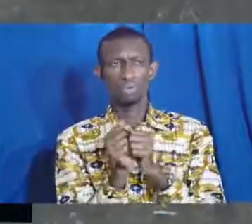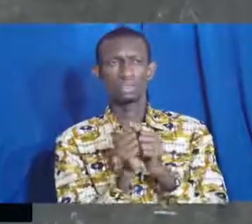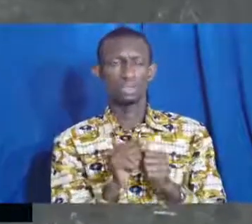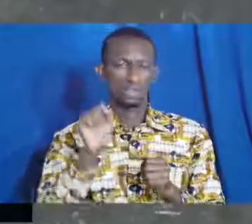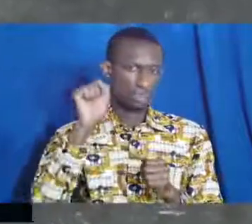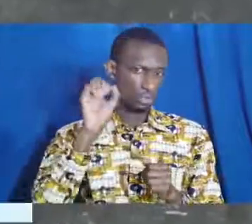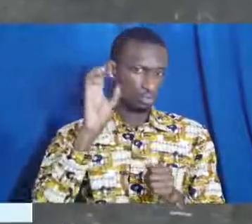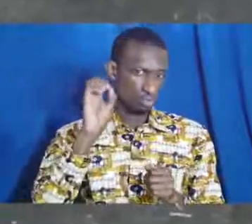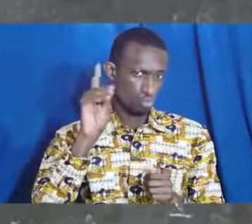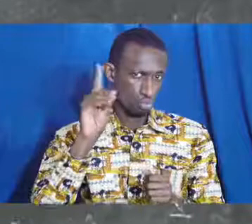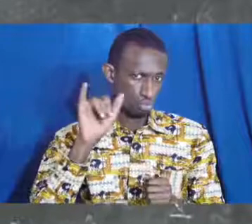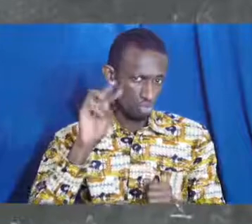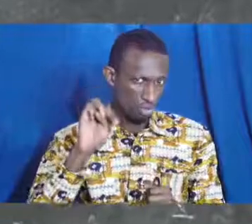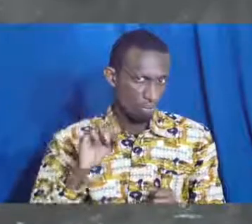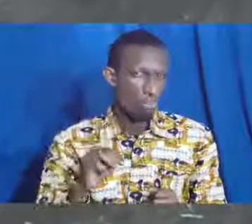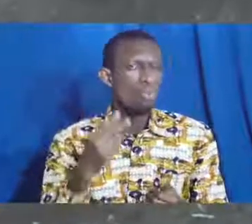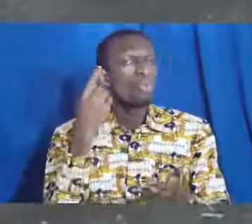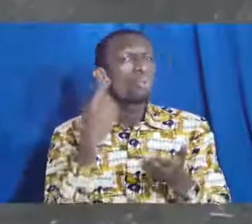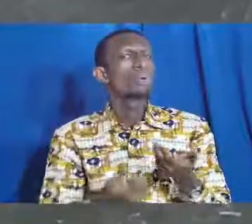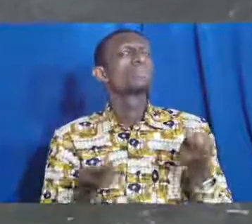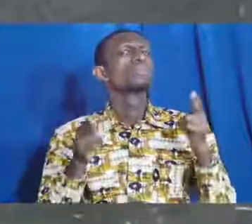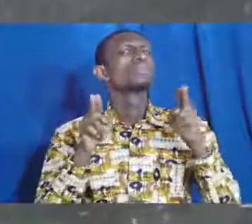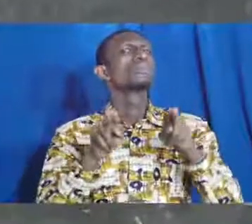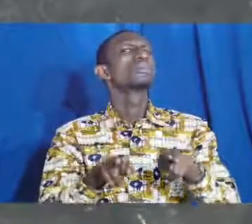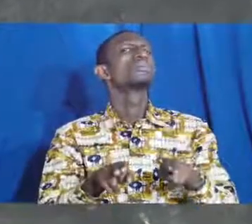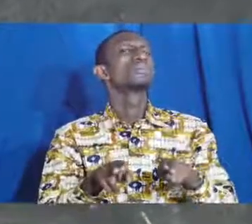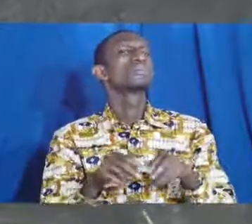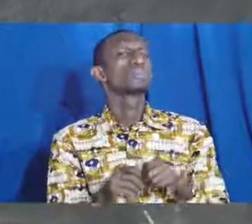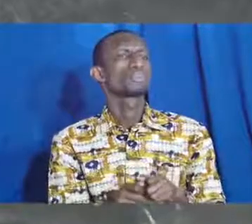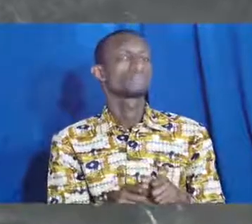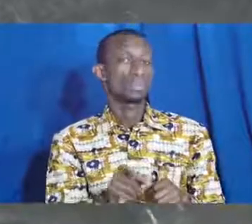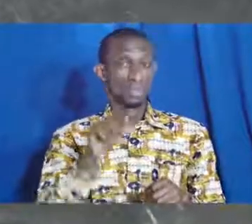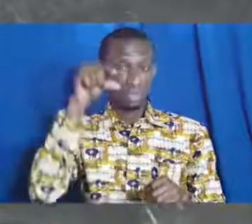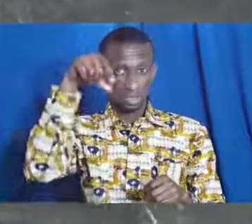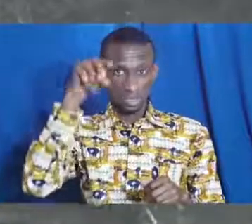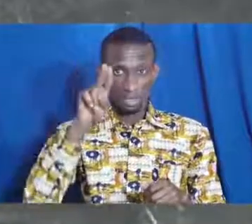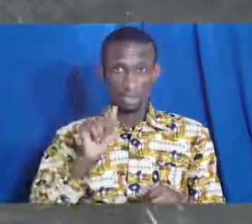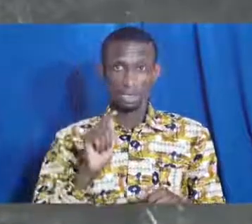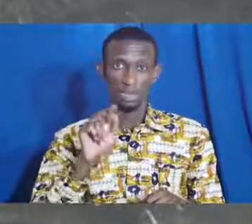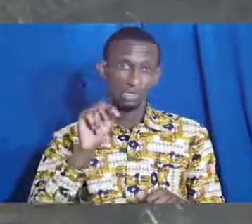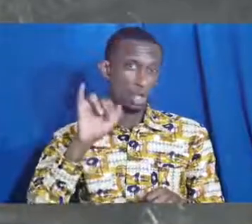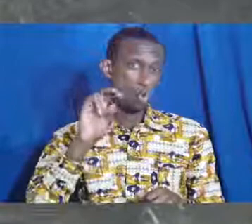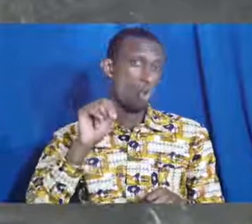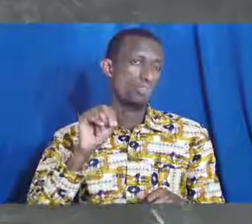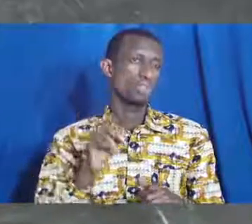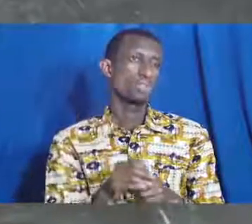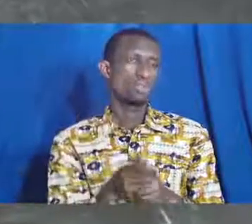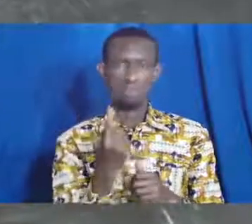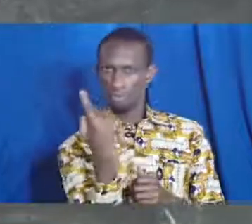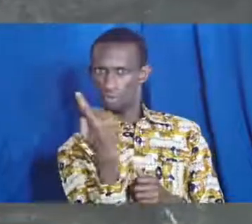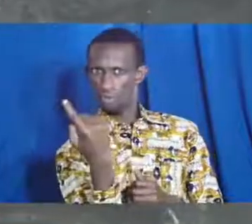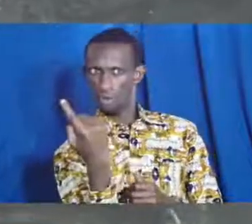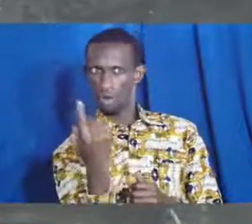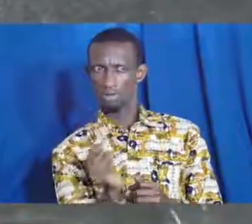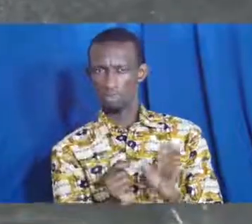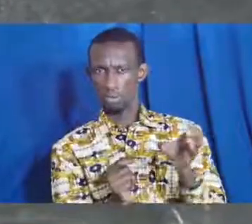So what is happening? The cation of one compound reacts with an anion. So